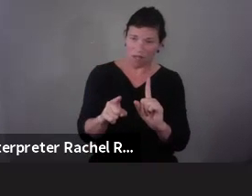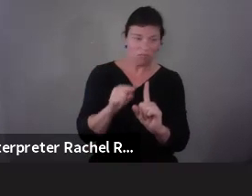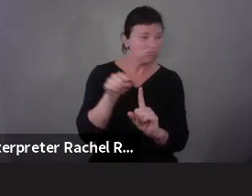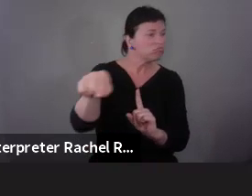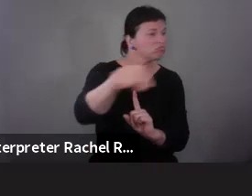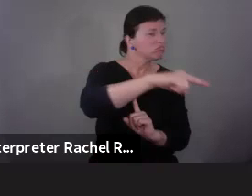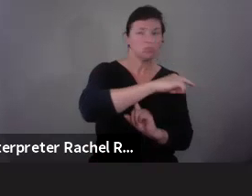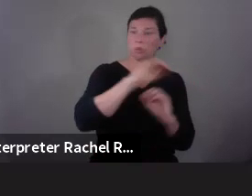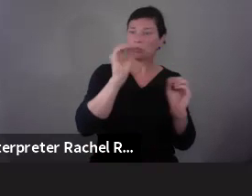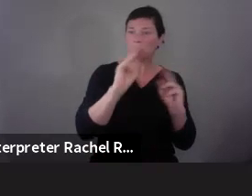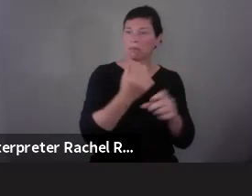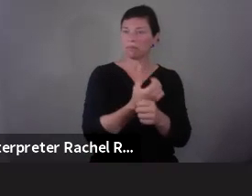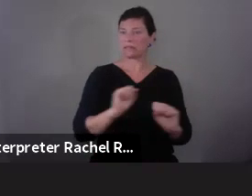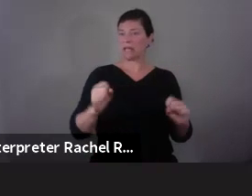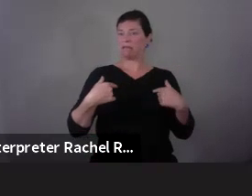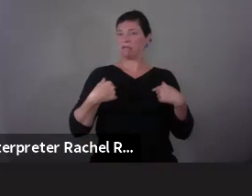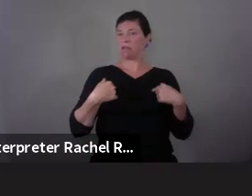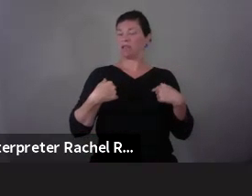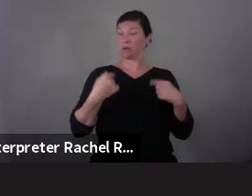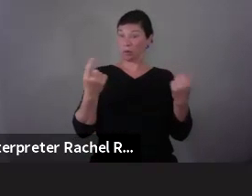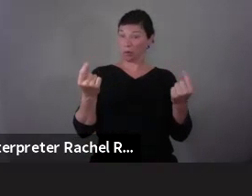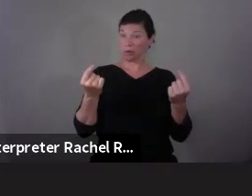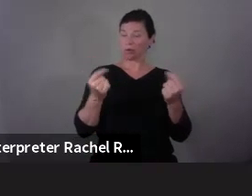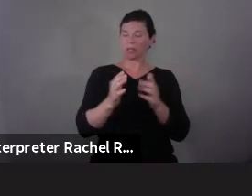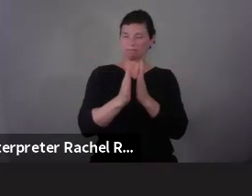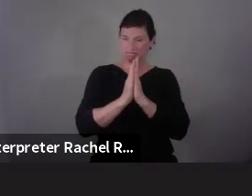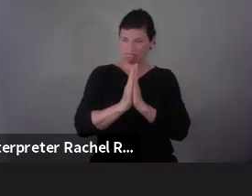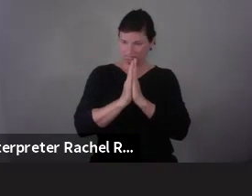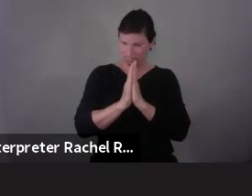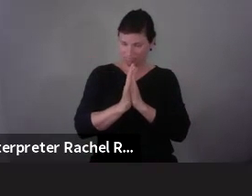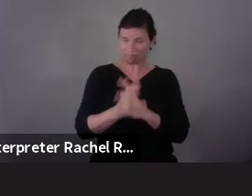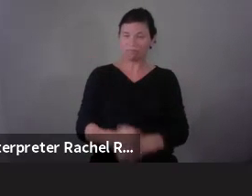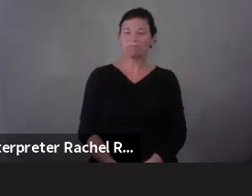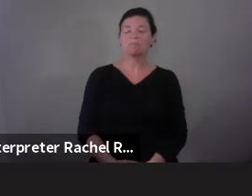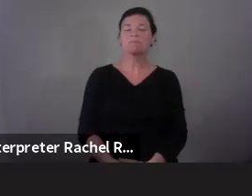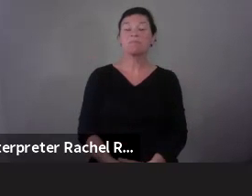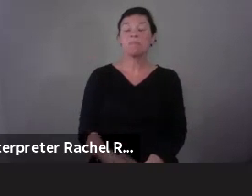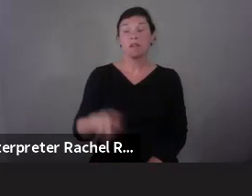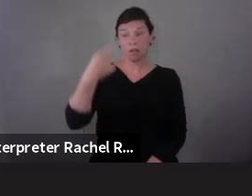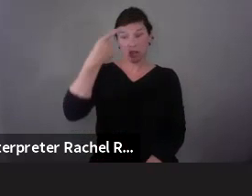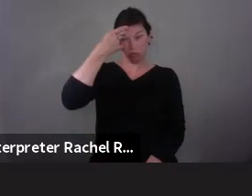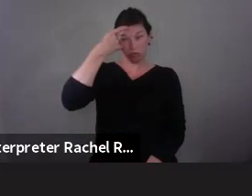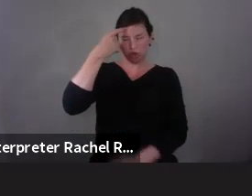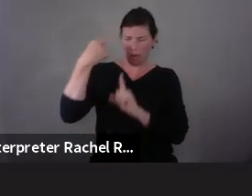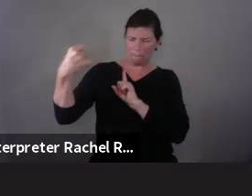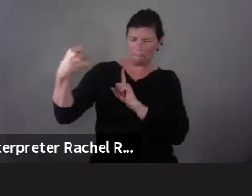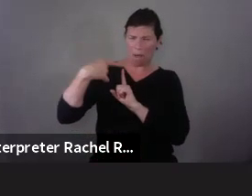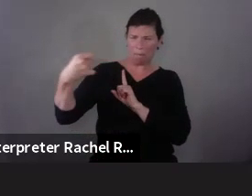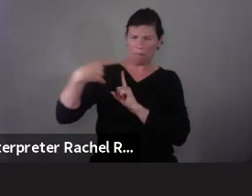you except prayer. And even when the trauma gets